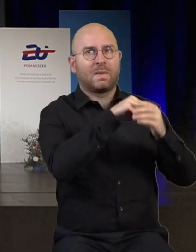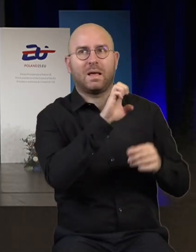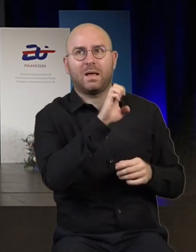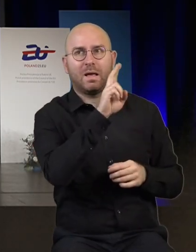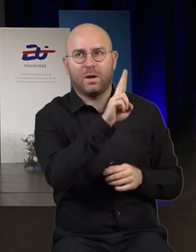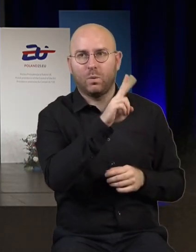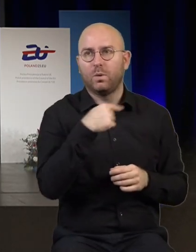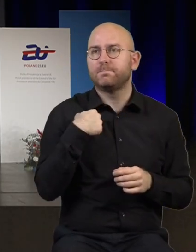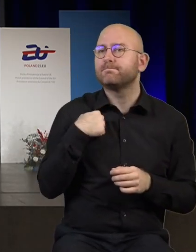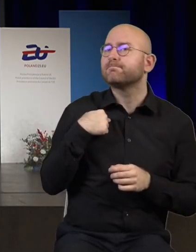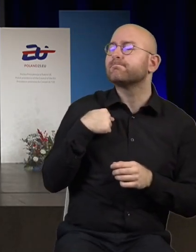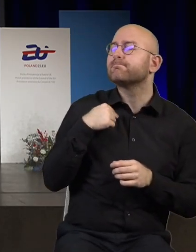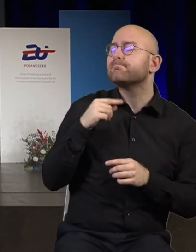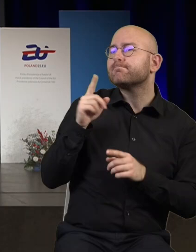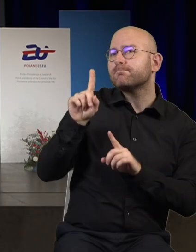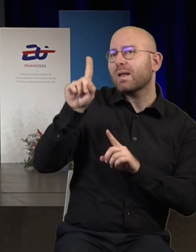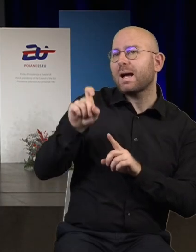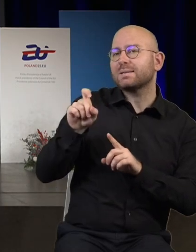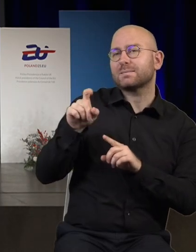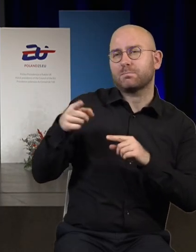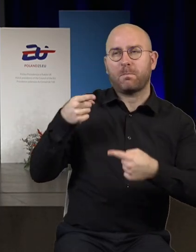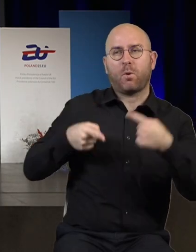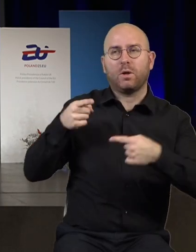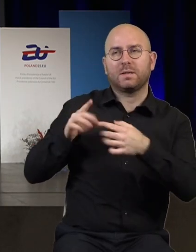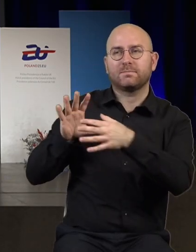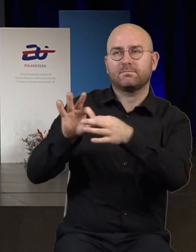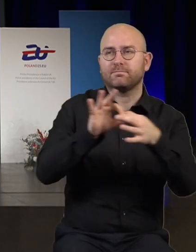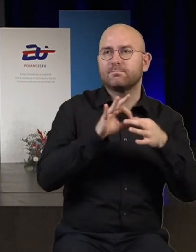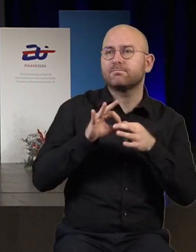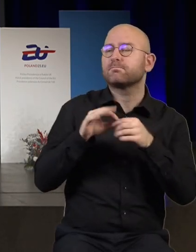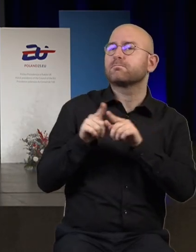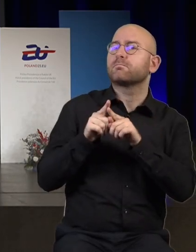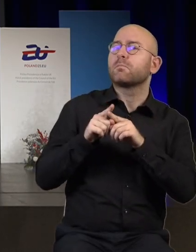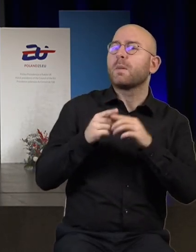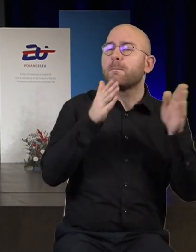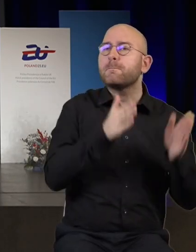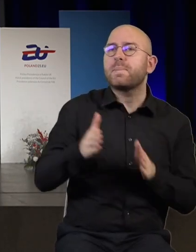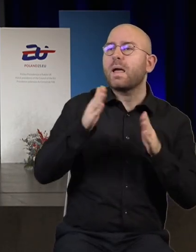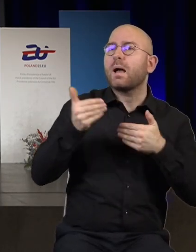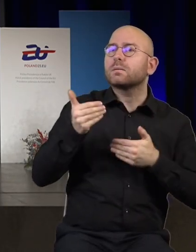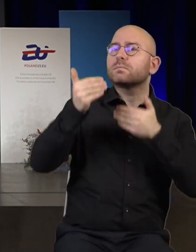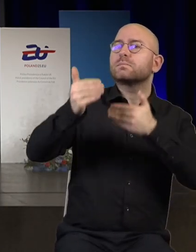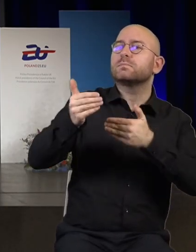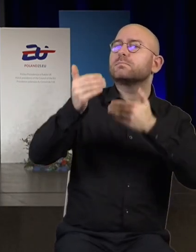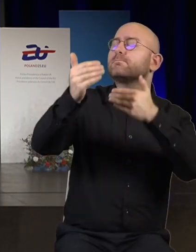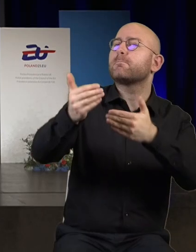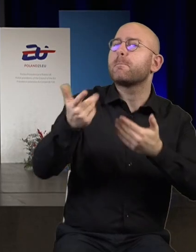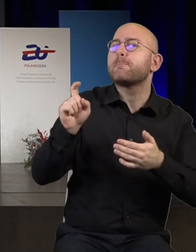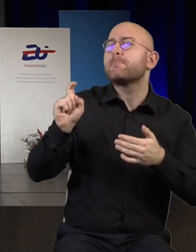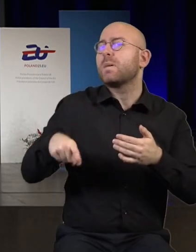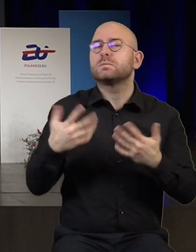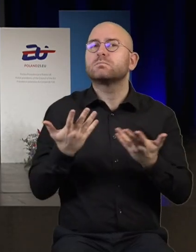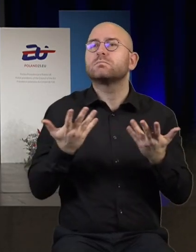it correspond with the security issues, with the dual use problems?